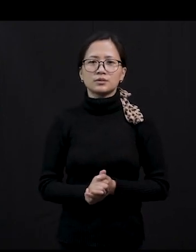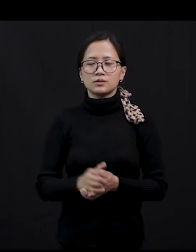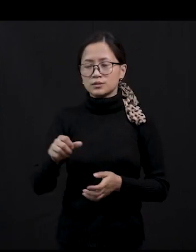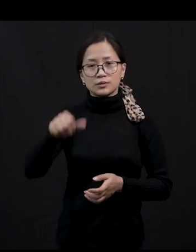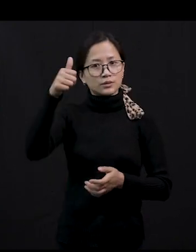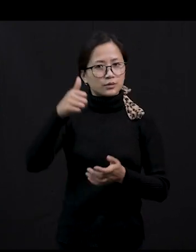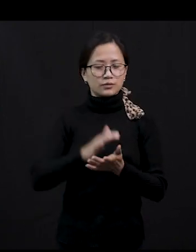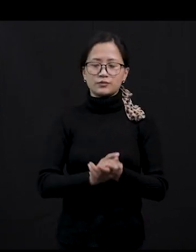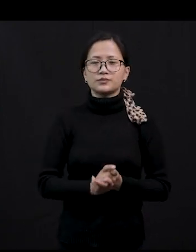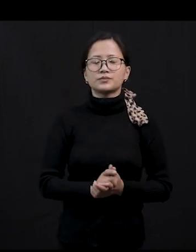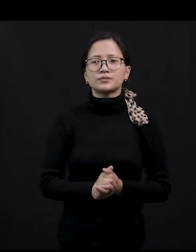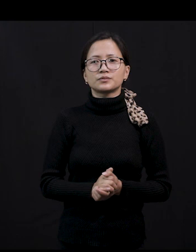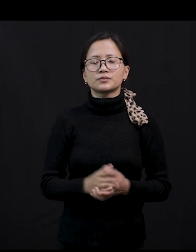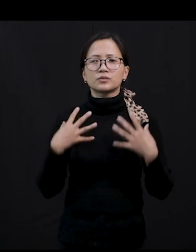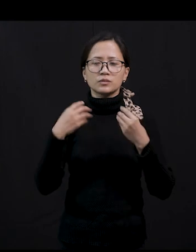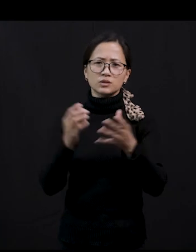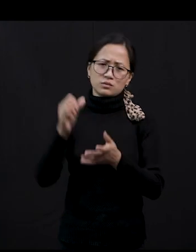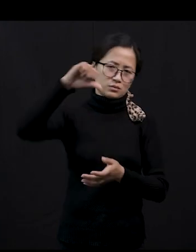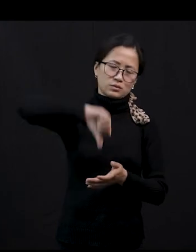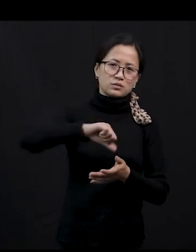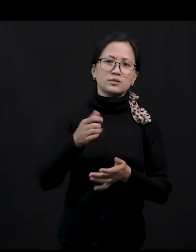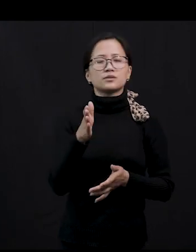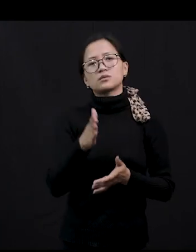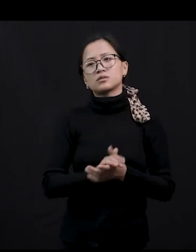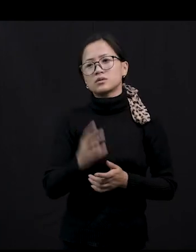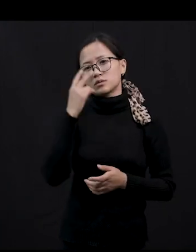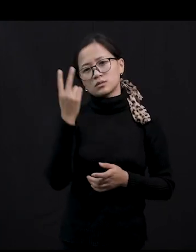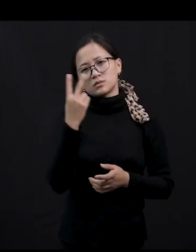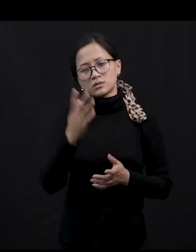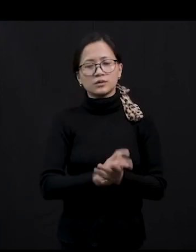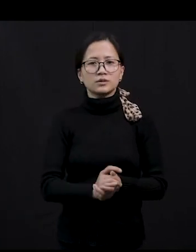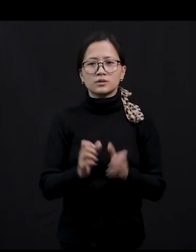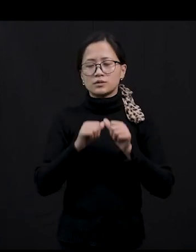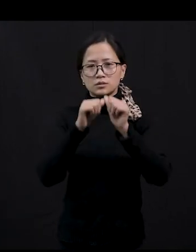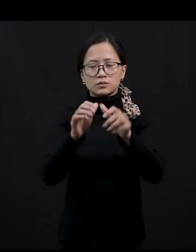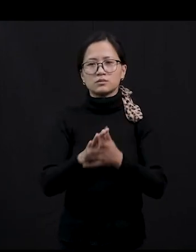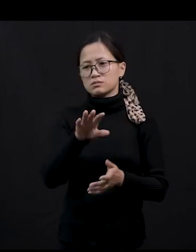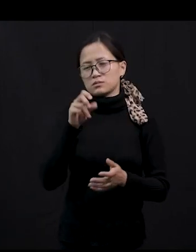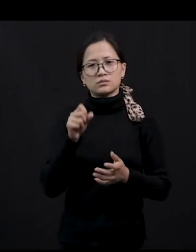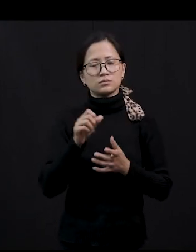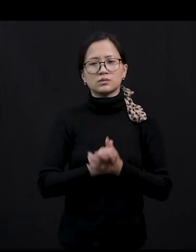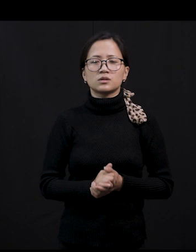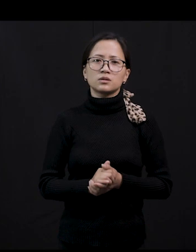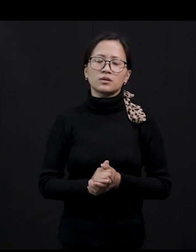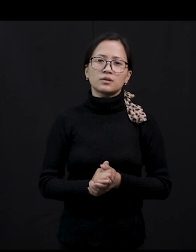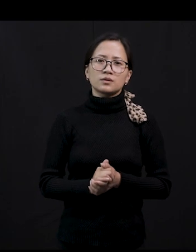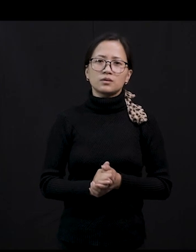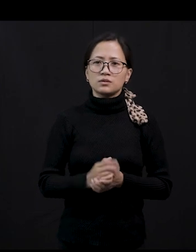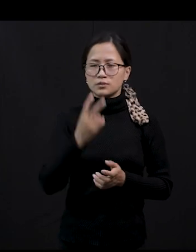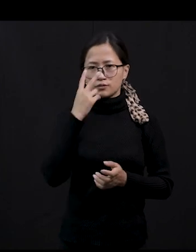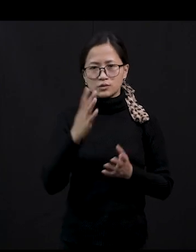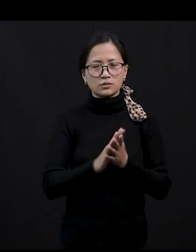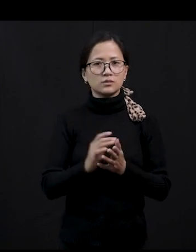win him over. So he doesn't want to lose, and that's why he's looking for those answers. He doesn't get the answers, hence he visits